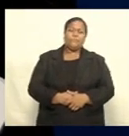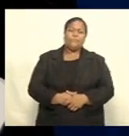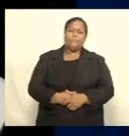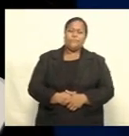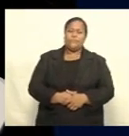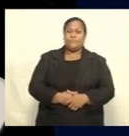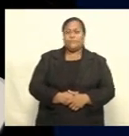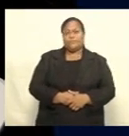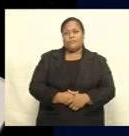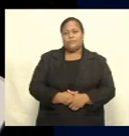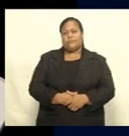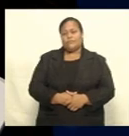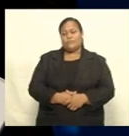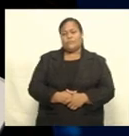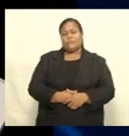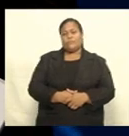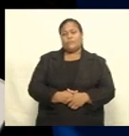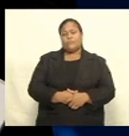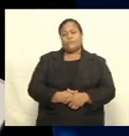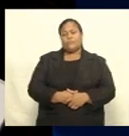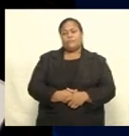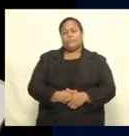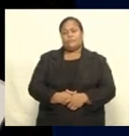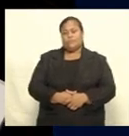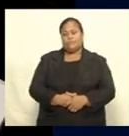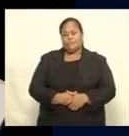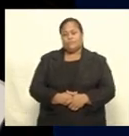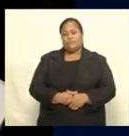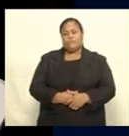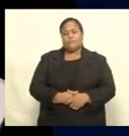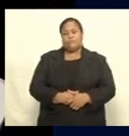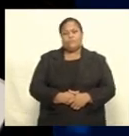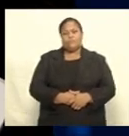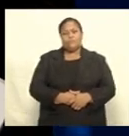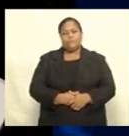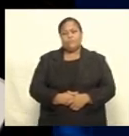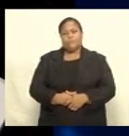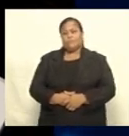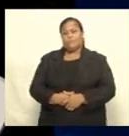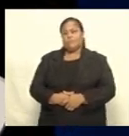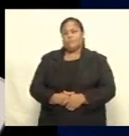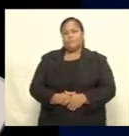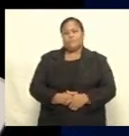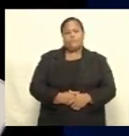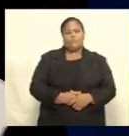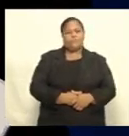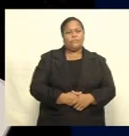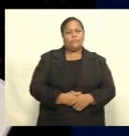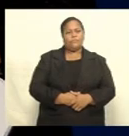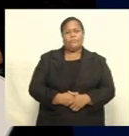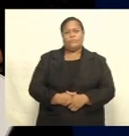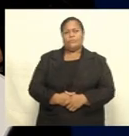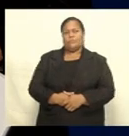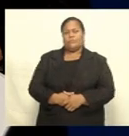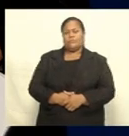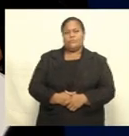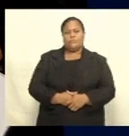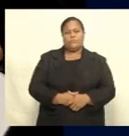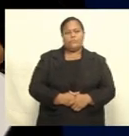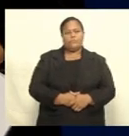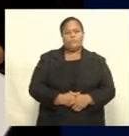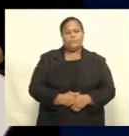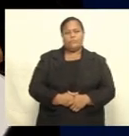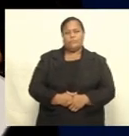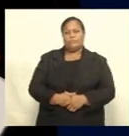the commodities market. Crude oil rose a few cents but remains above $64 a barrel. Gold dropped, closing at